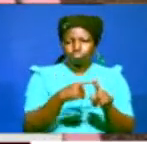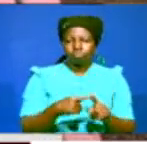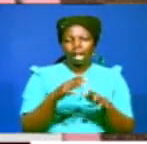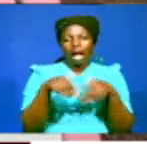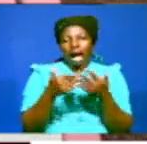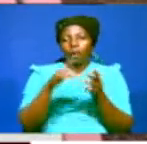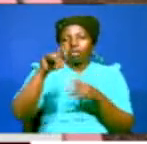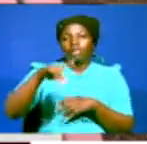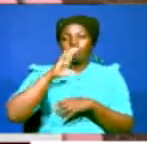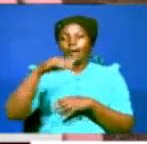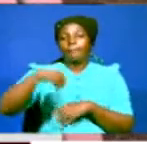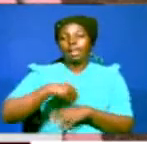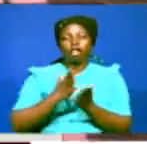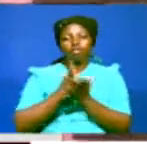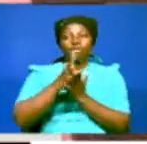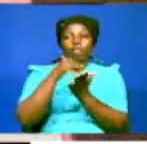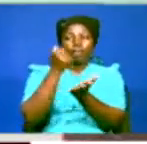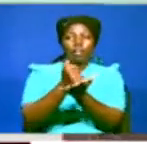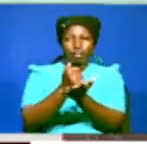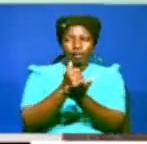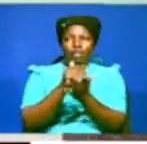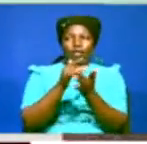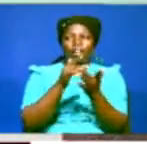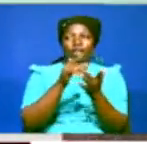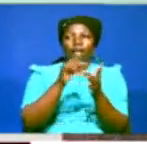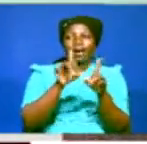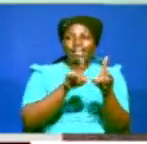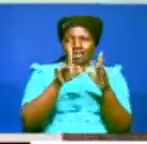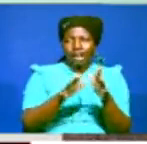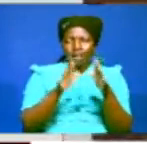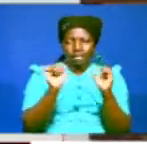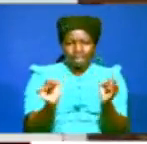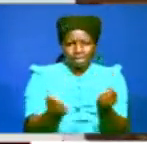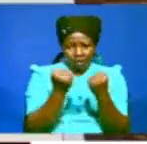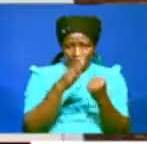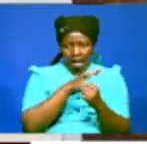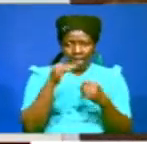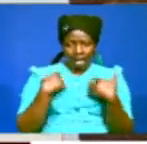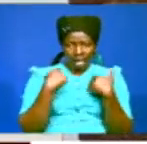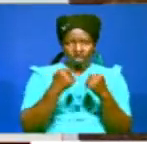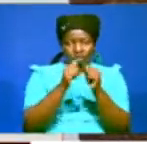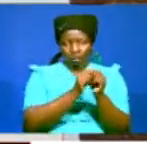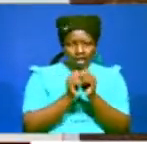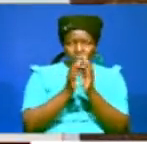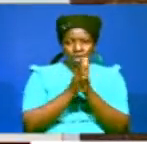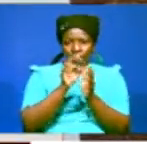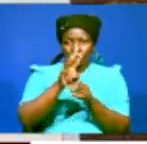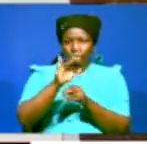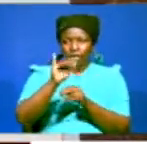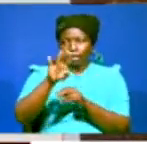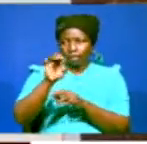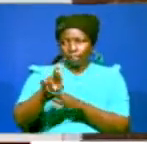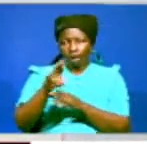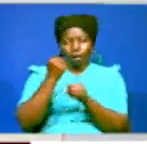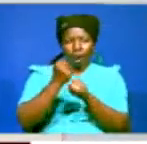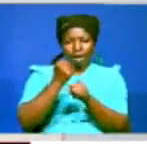ya DOSH, Directorate of Safety and Health, pamoja na WIBA, Work Injury